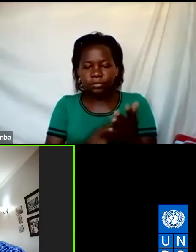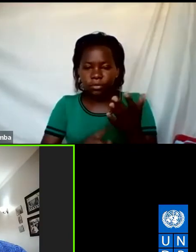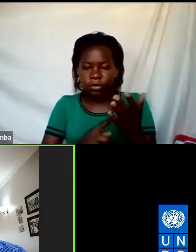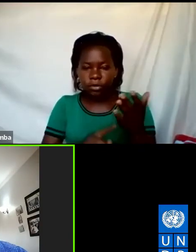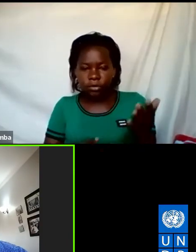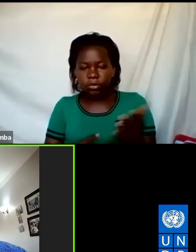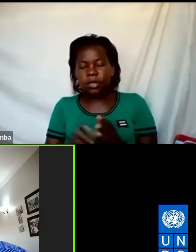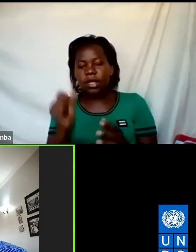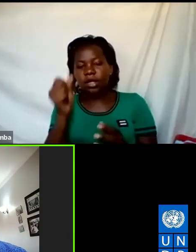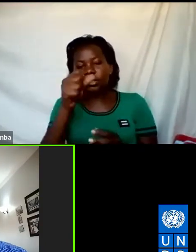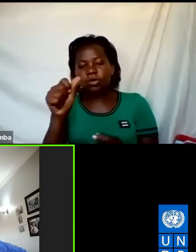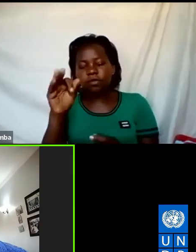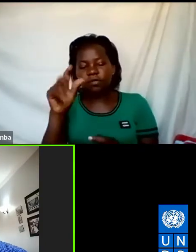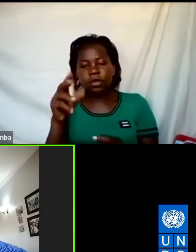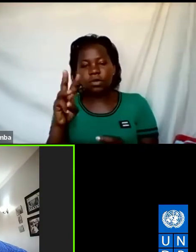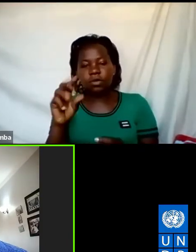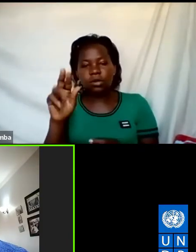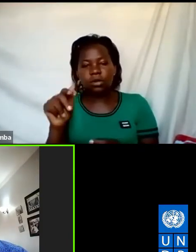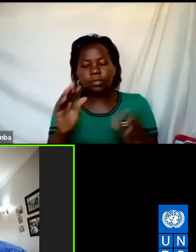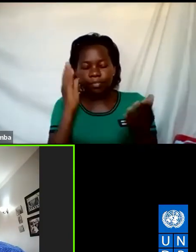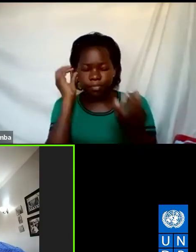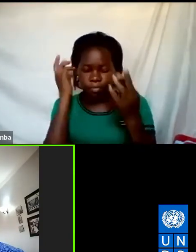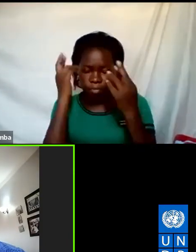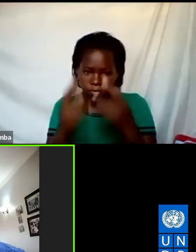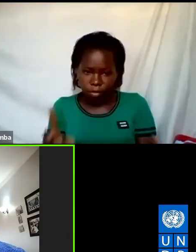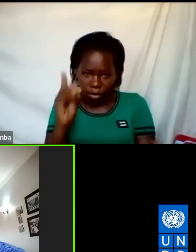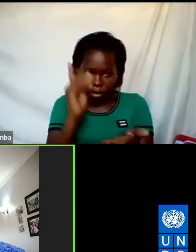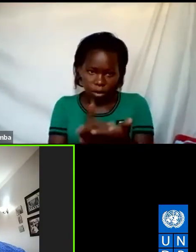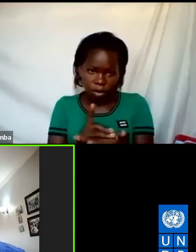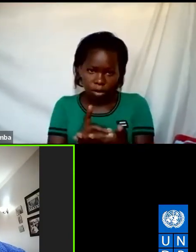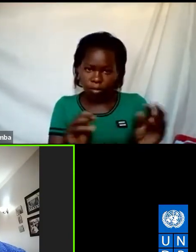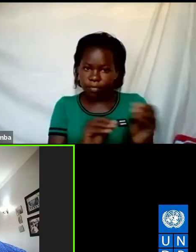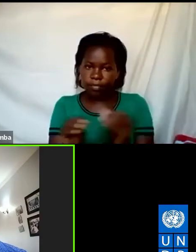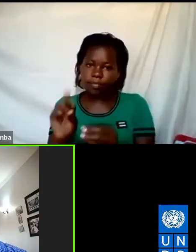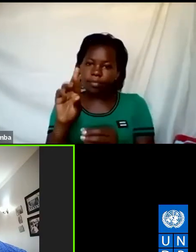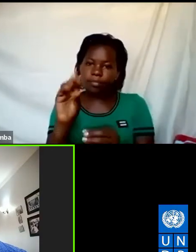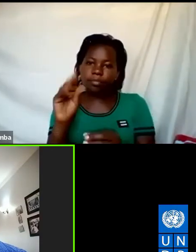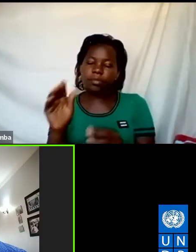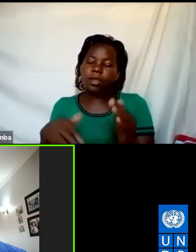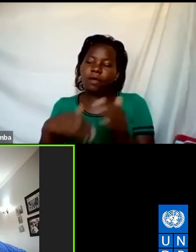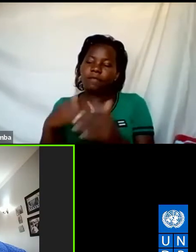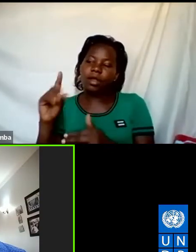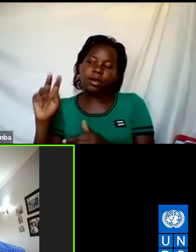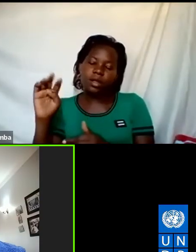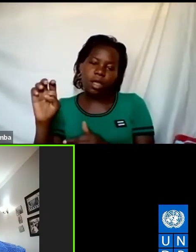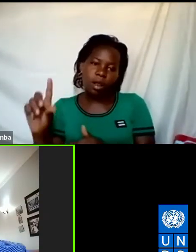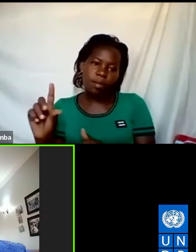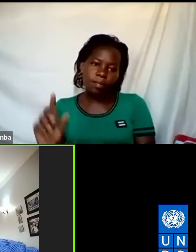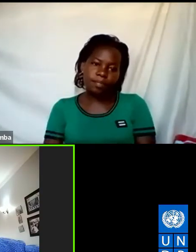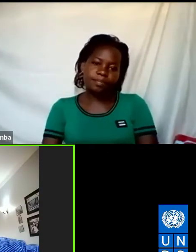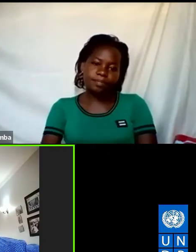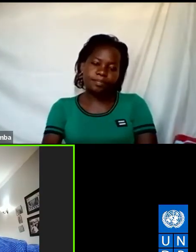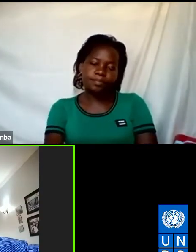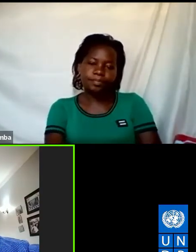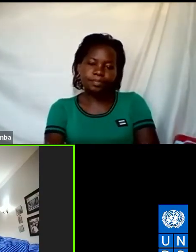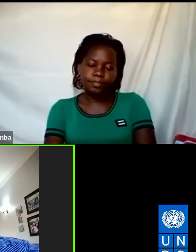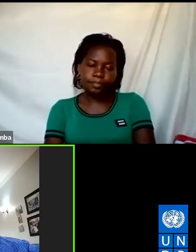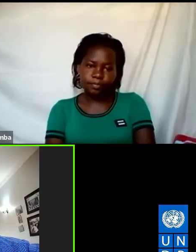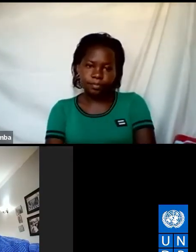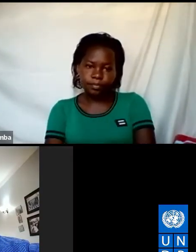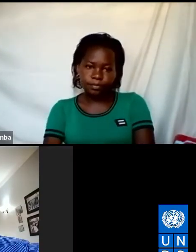start with Dr. Maggie, and then we'll come to Moses, Robert, and finish with Daniel with your final thoughts. It has been